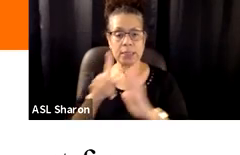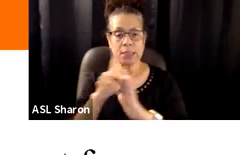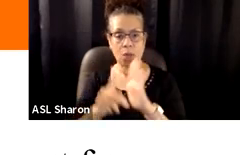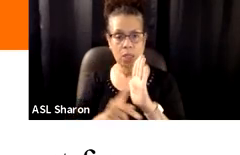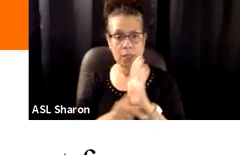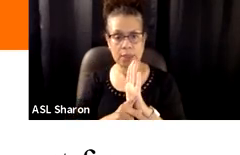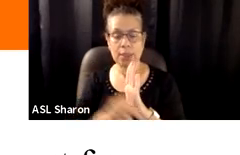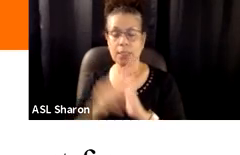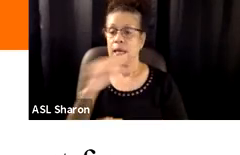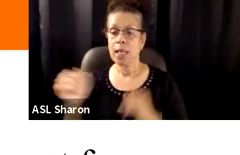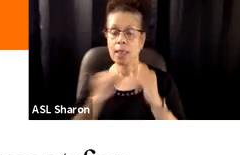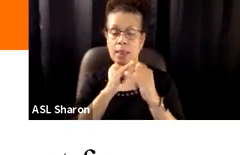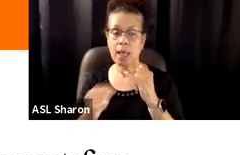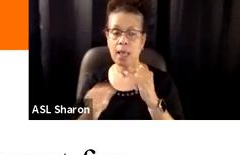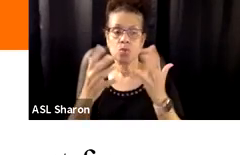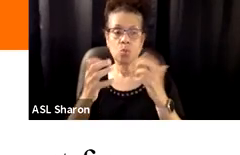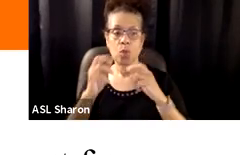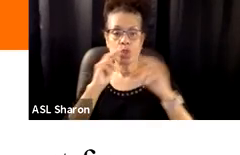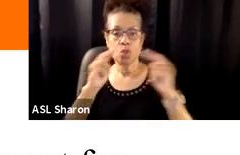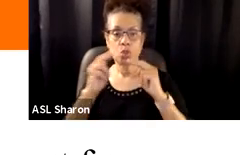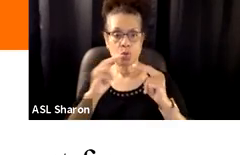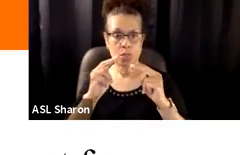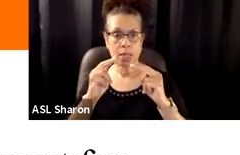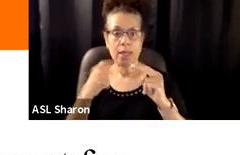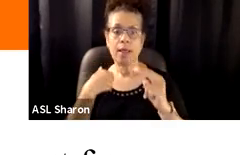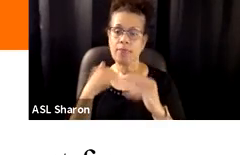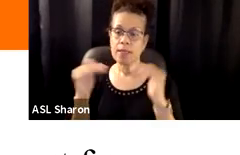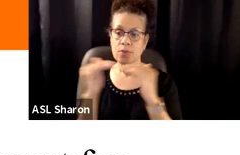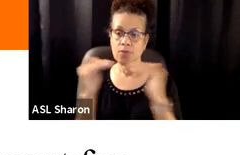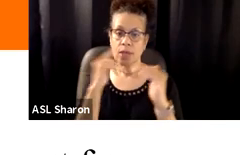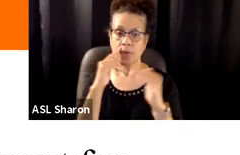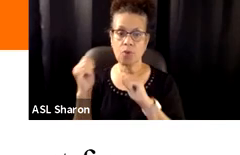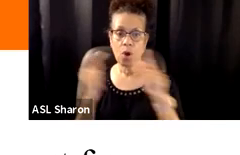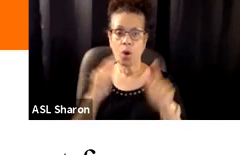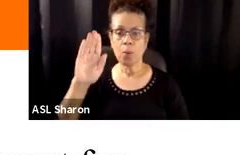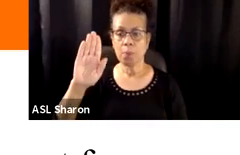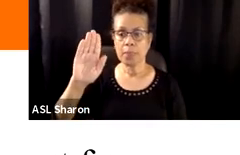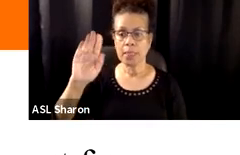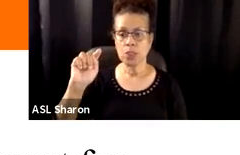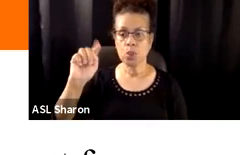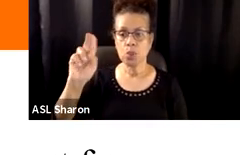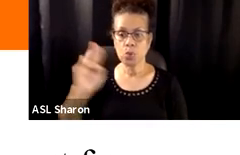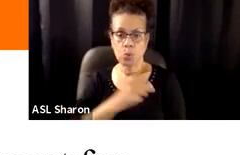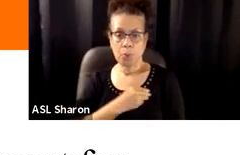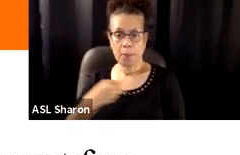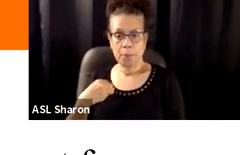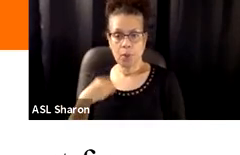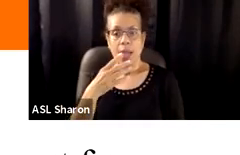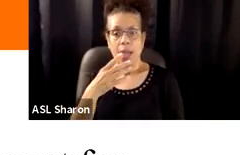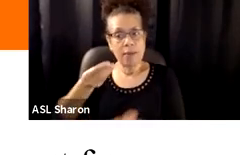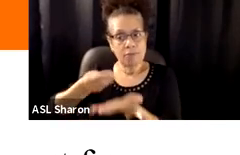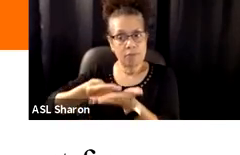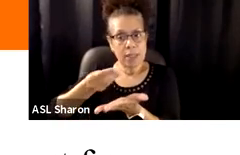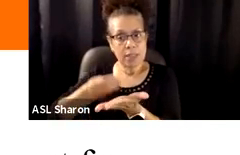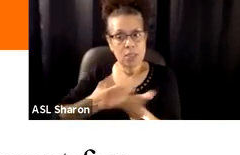finally we also wanted to negotiate an agreement that is fair and equitable for our btu members while also being fiscally responsible and